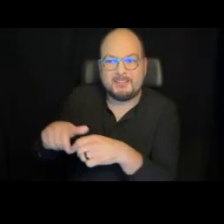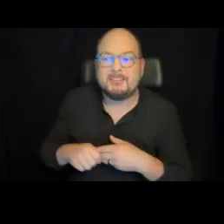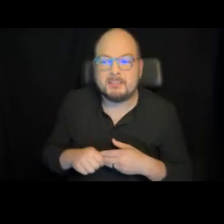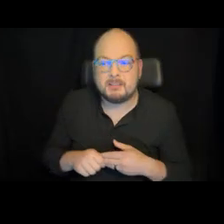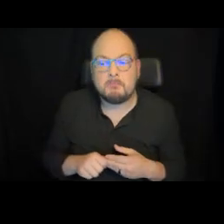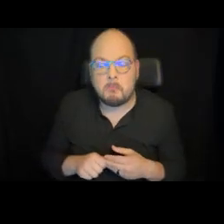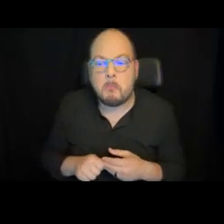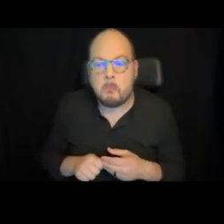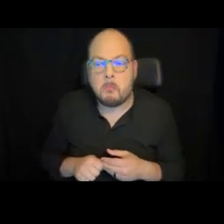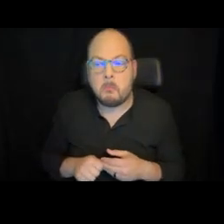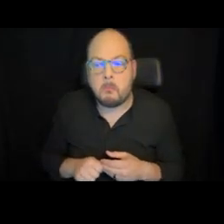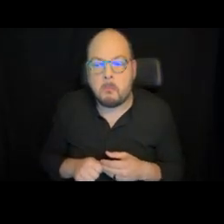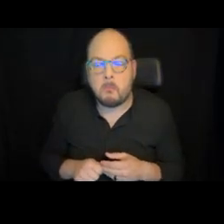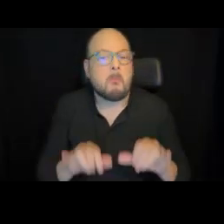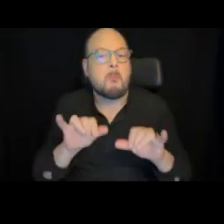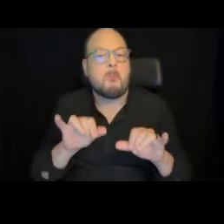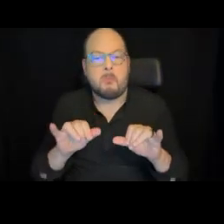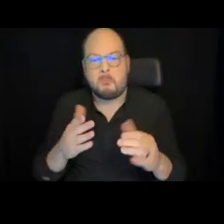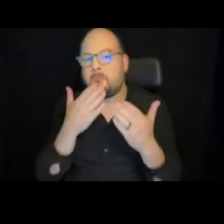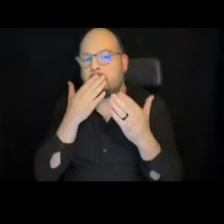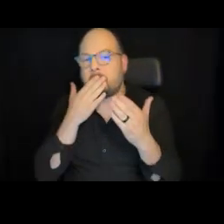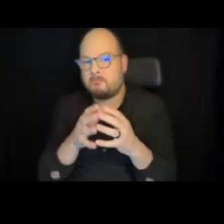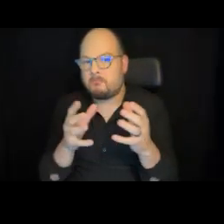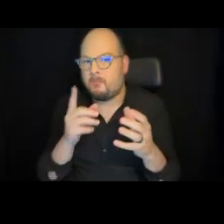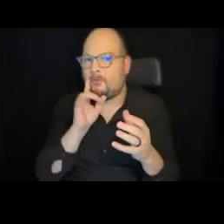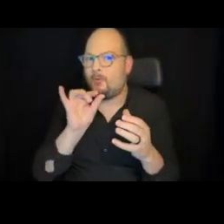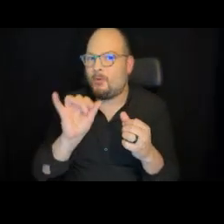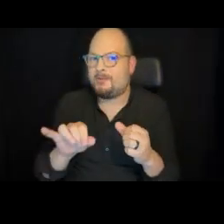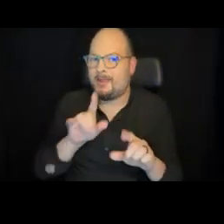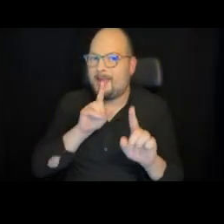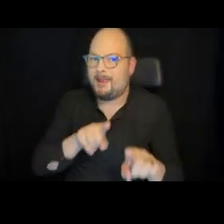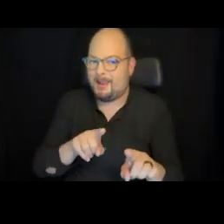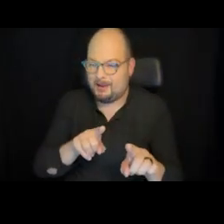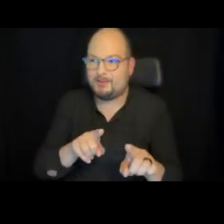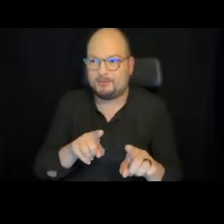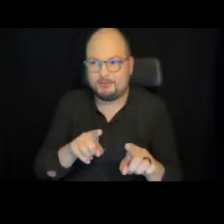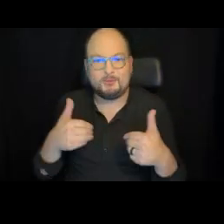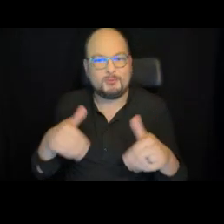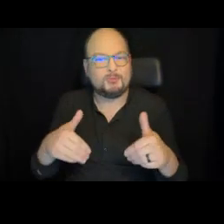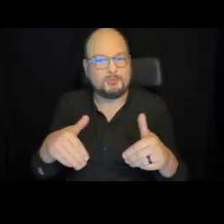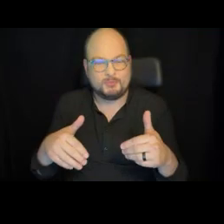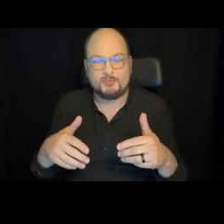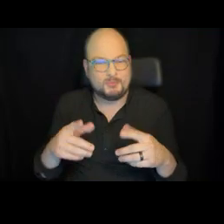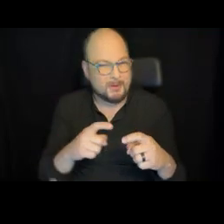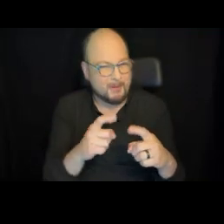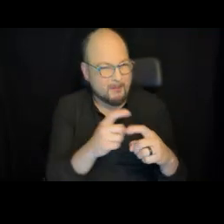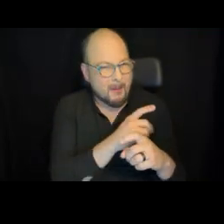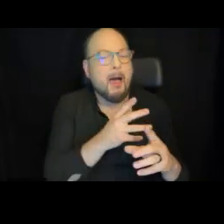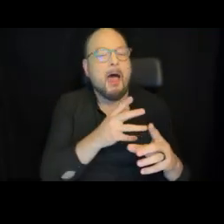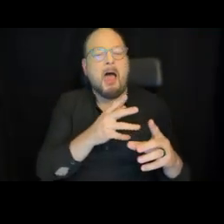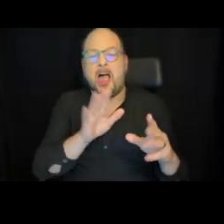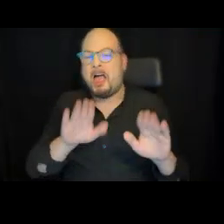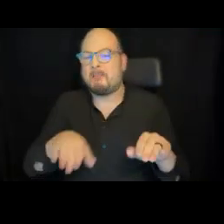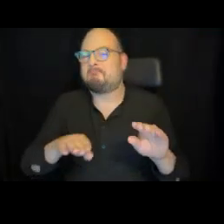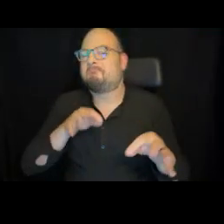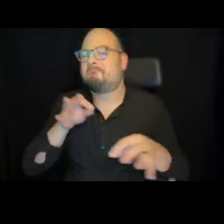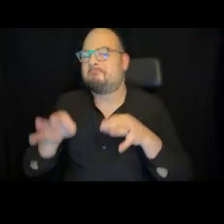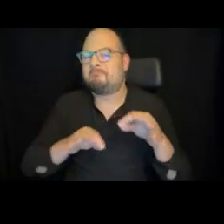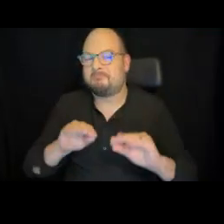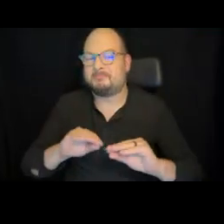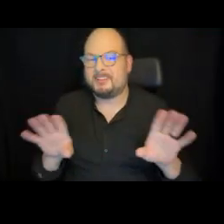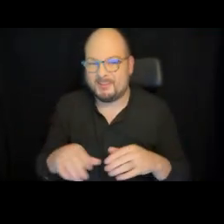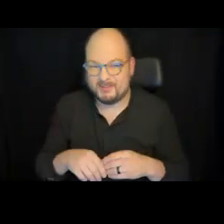Right. Thank you again for that very involved response to a very involved question. And our next question is